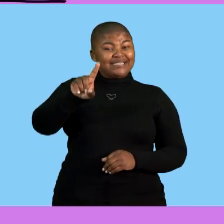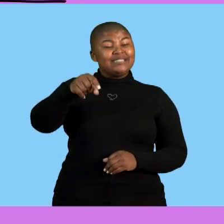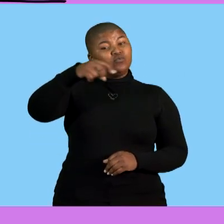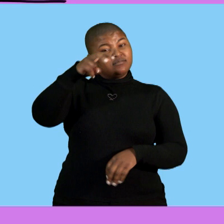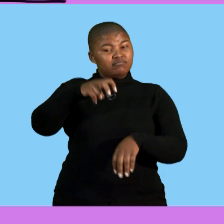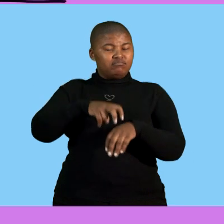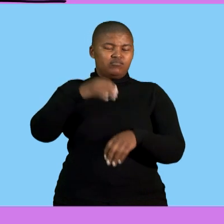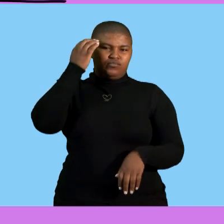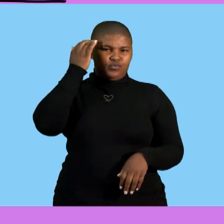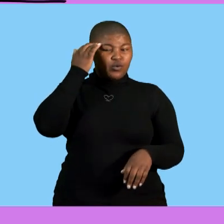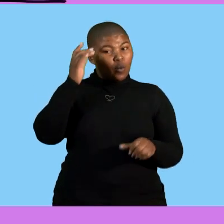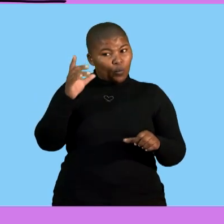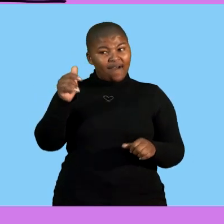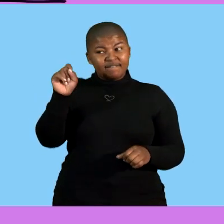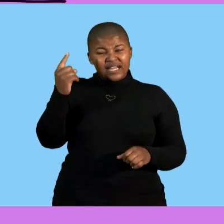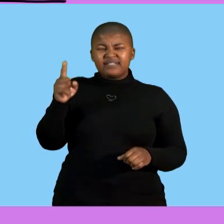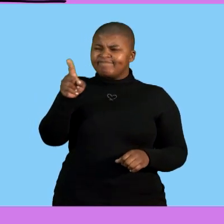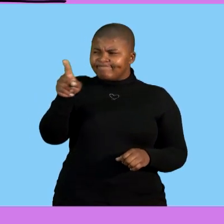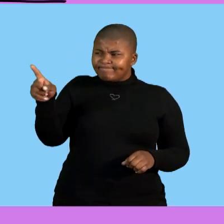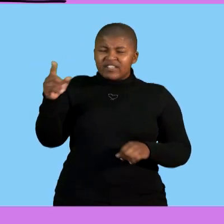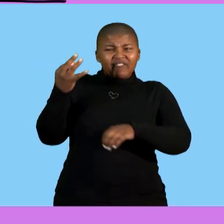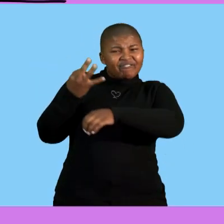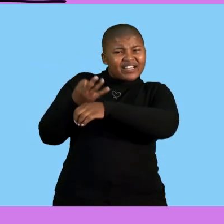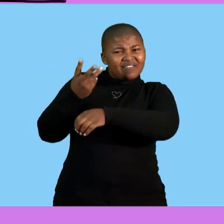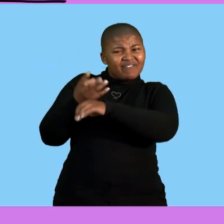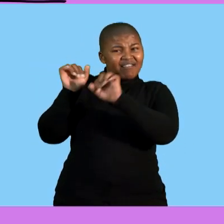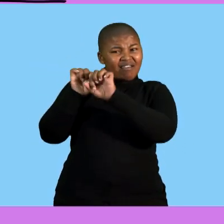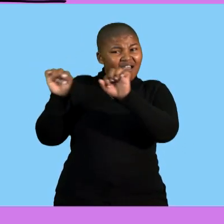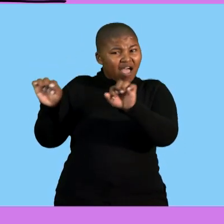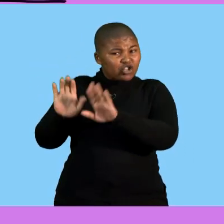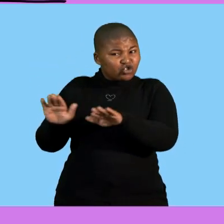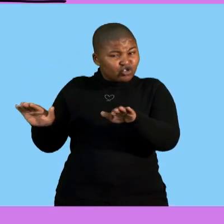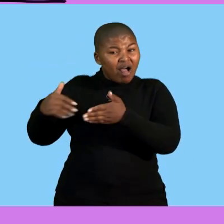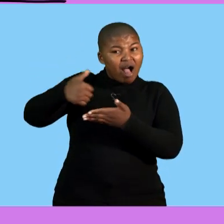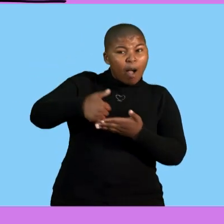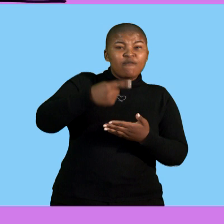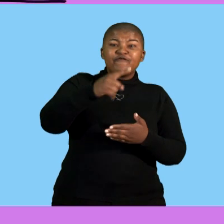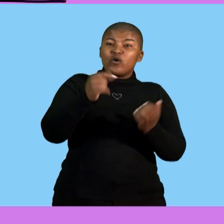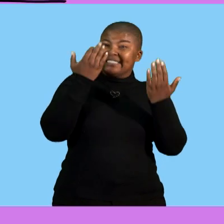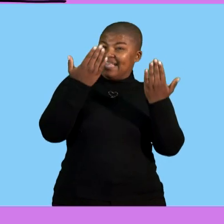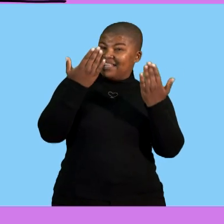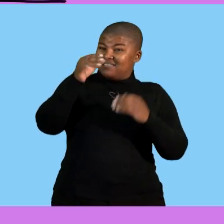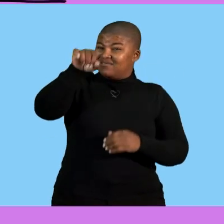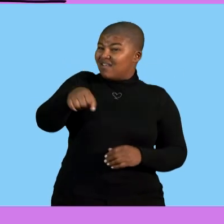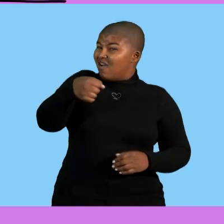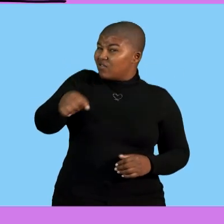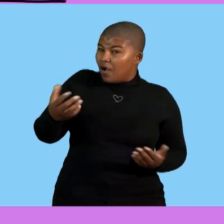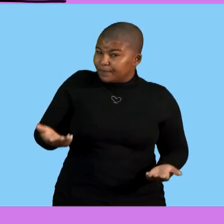need to know that are the parents assisting their learners for studying or